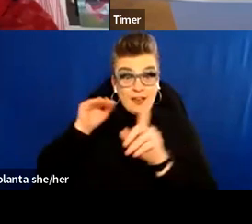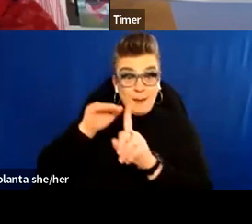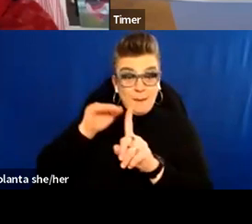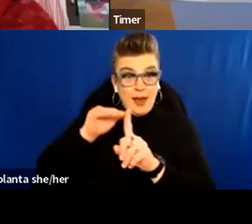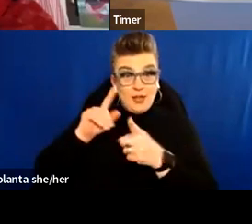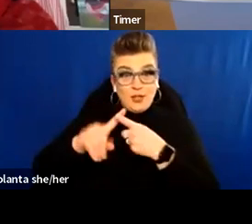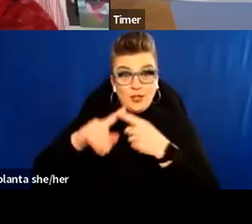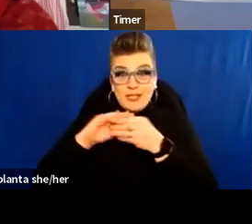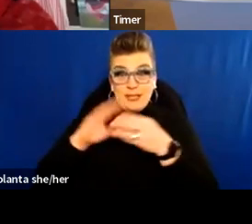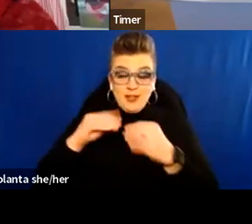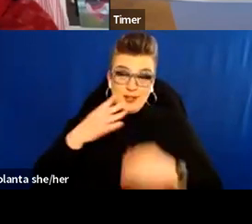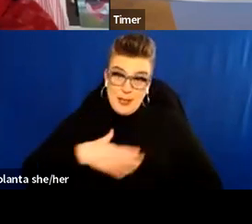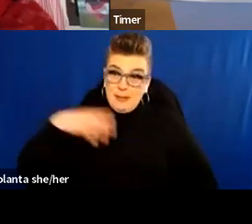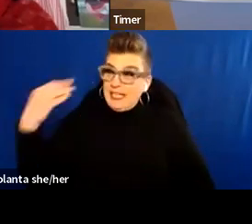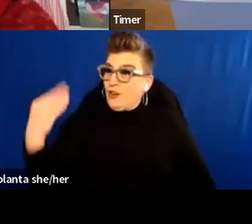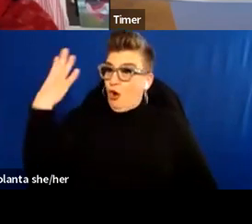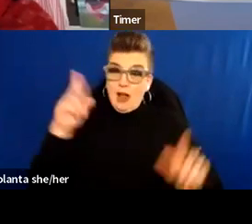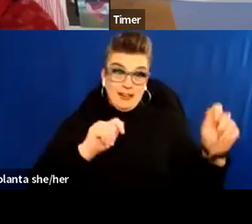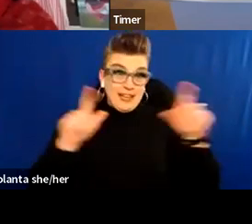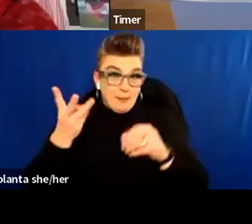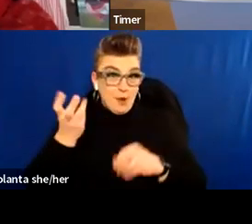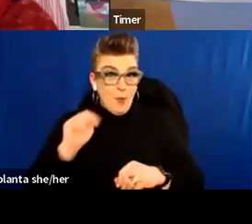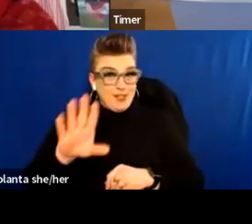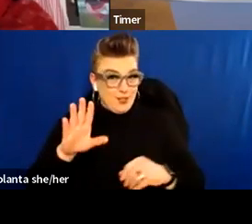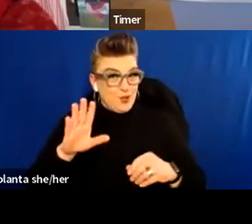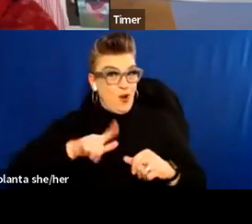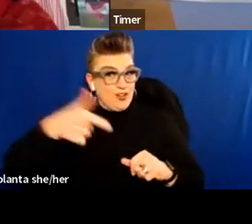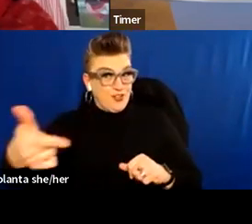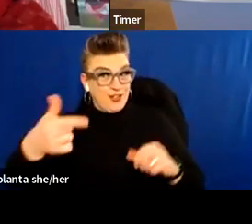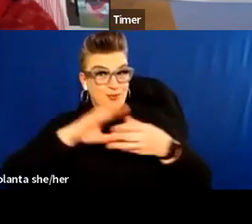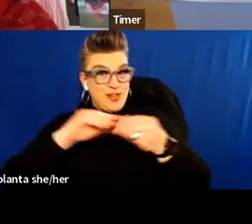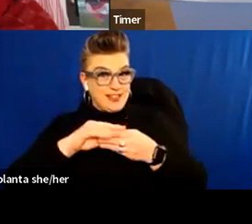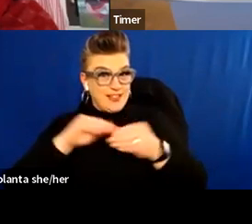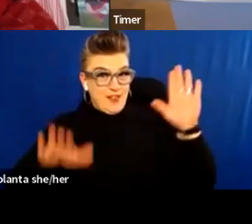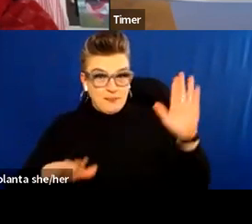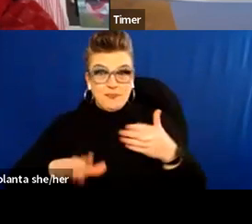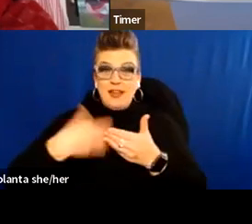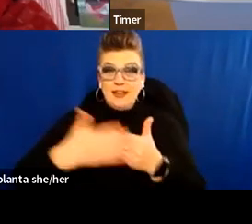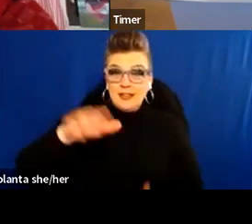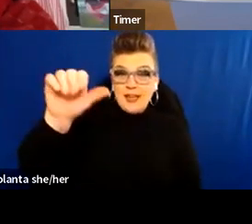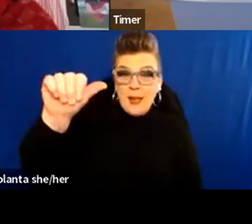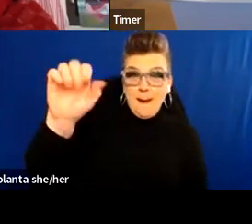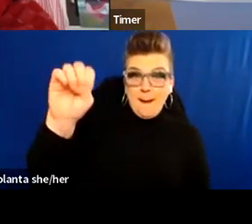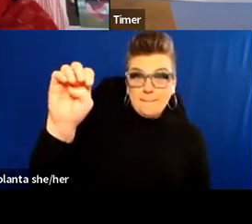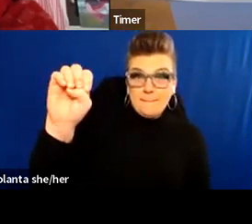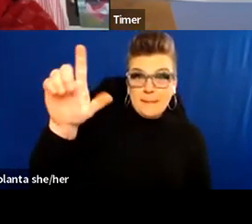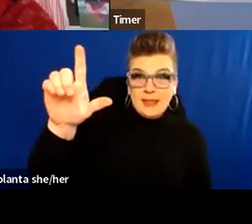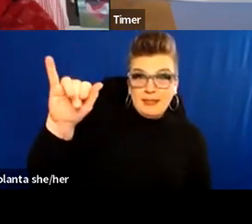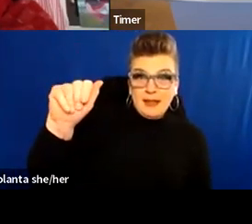turn on your camera when it's your turn to testify thank you our next speaker is amelia edmond